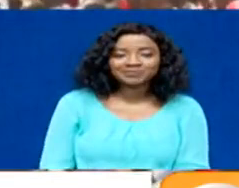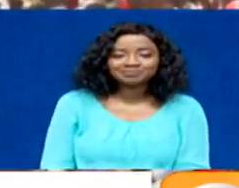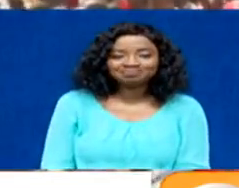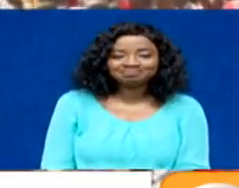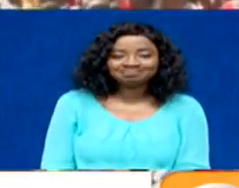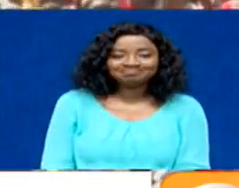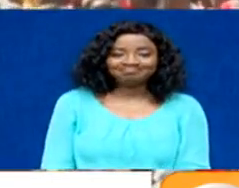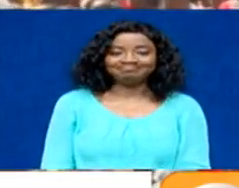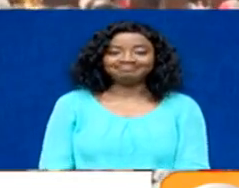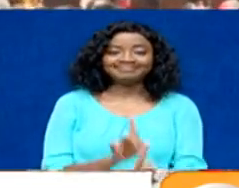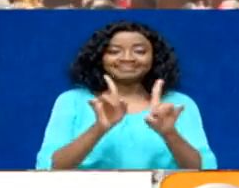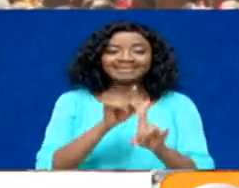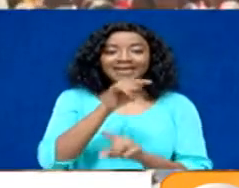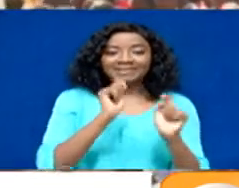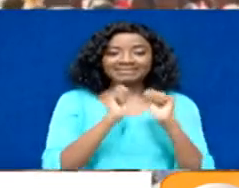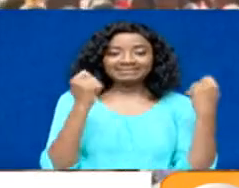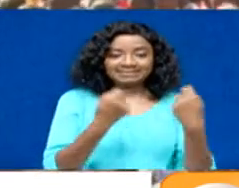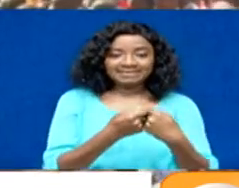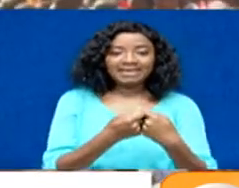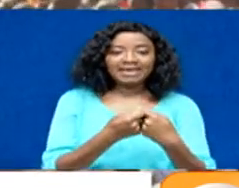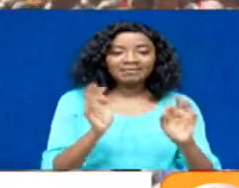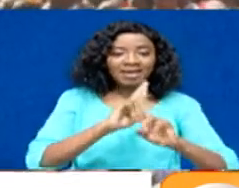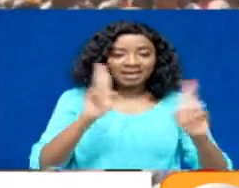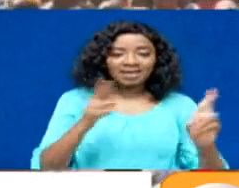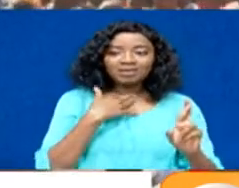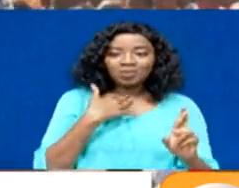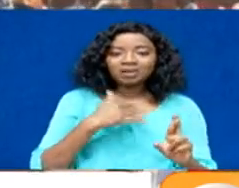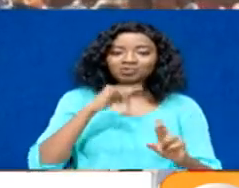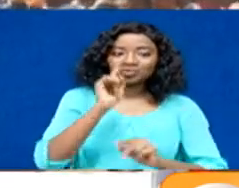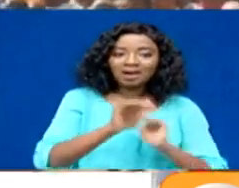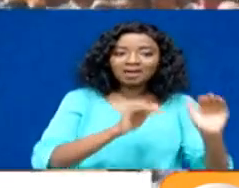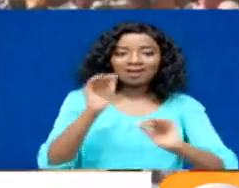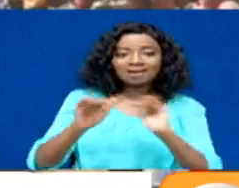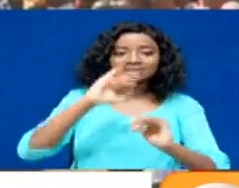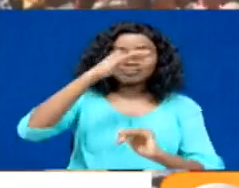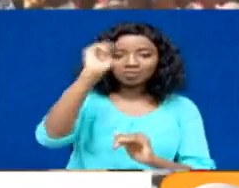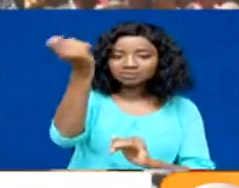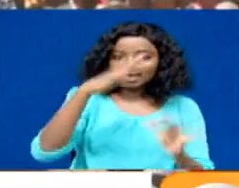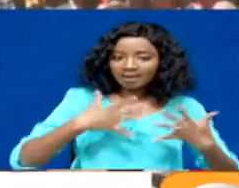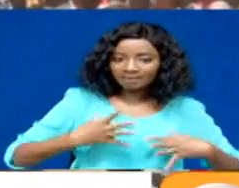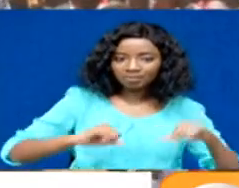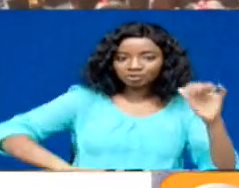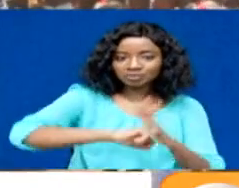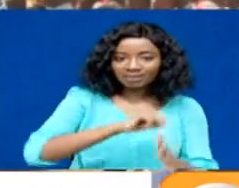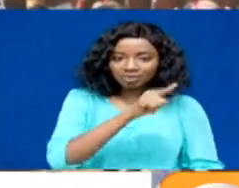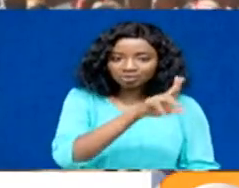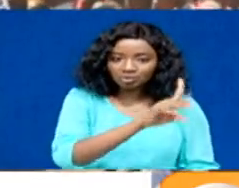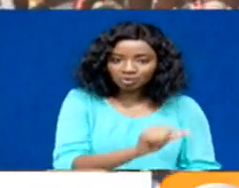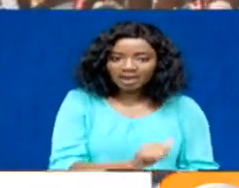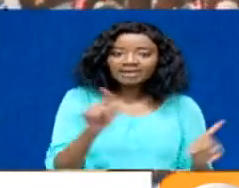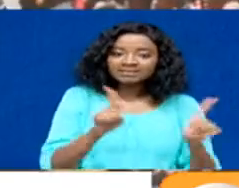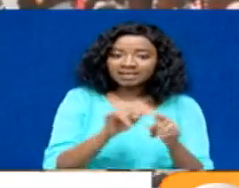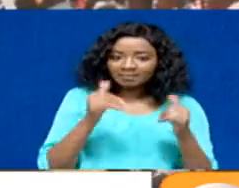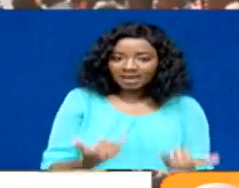Even as the Kenya Kwanza team moves to solidify its support base in the larger Mount Kenya East region, they are now wooing